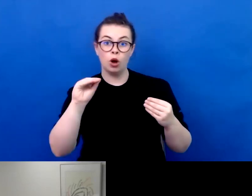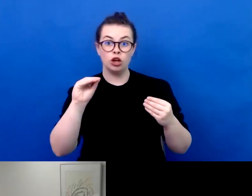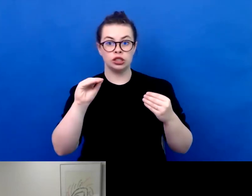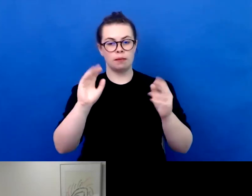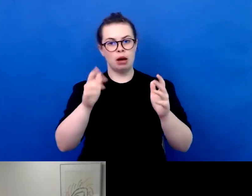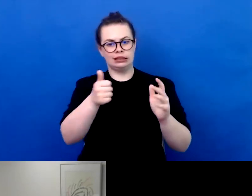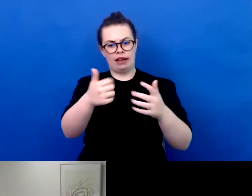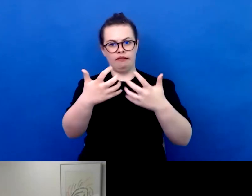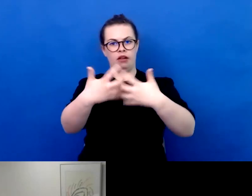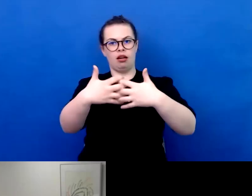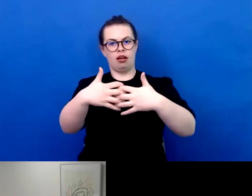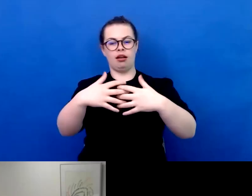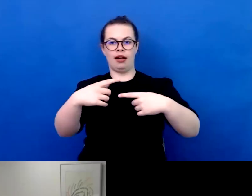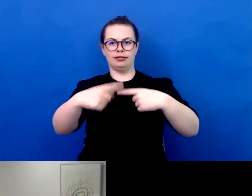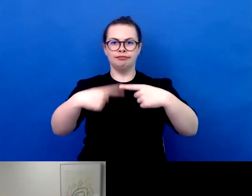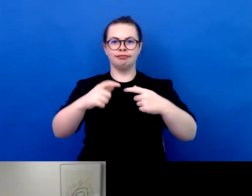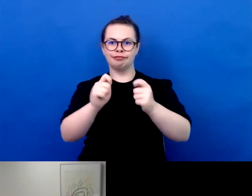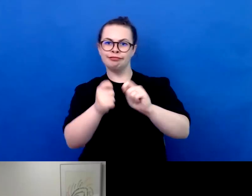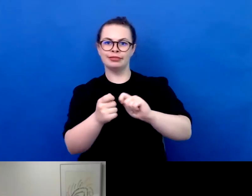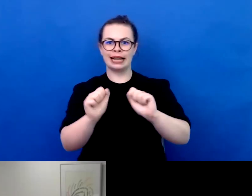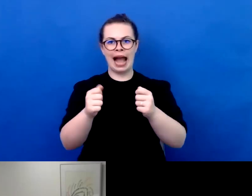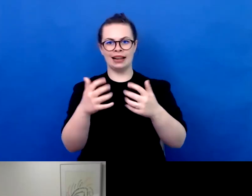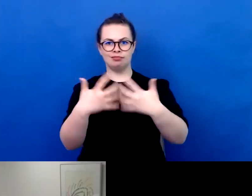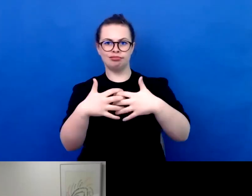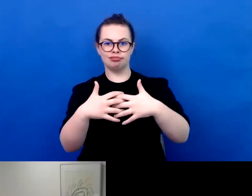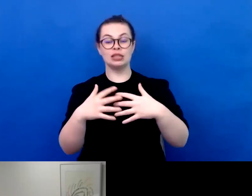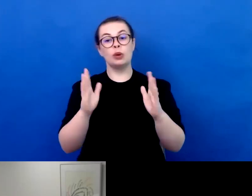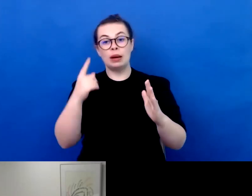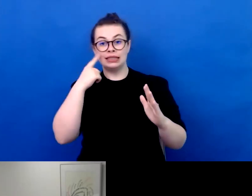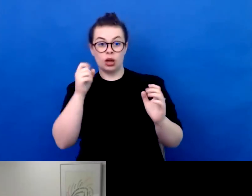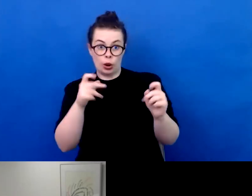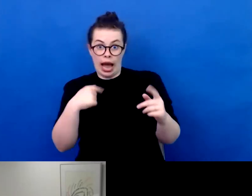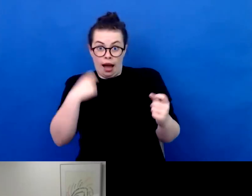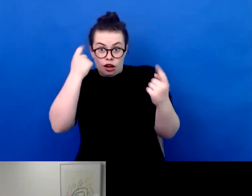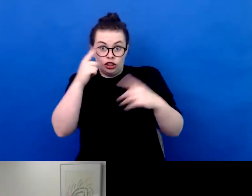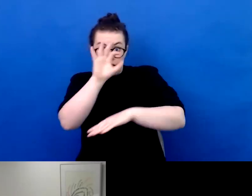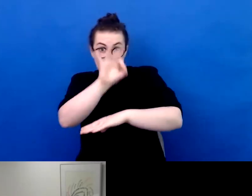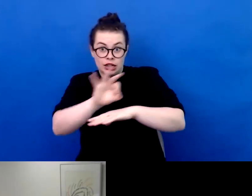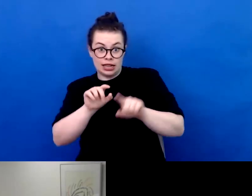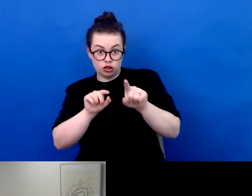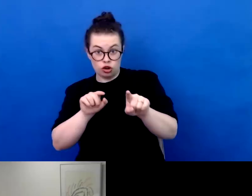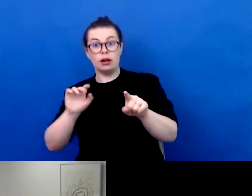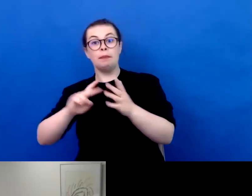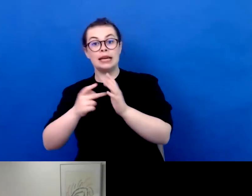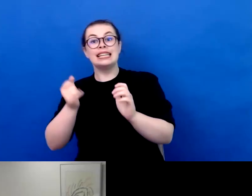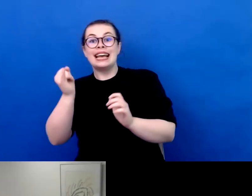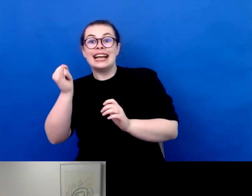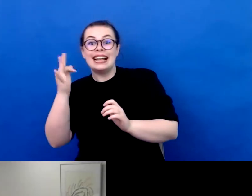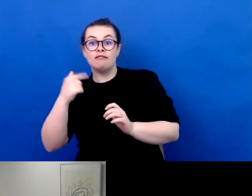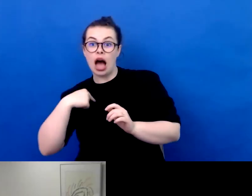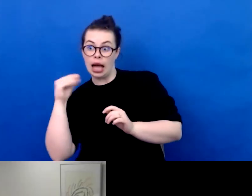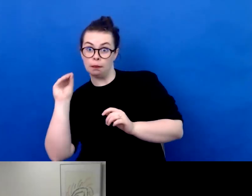populations, other ERP effects are triggered. So hard architectures that assign ERP effects